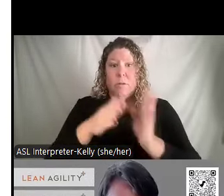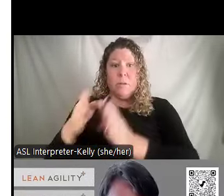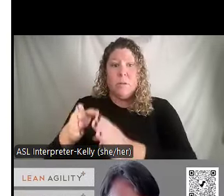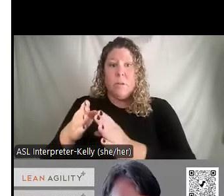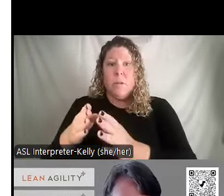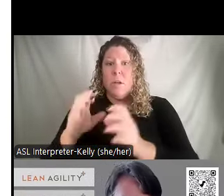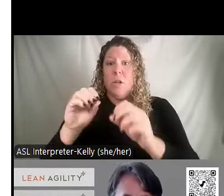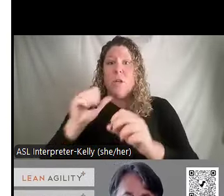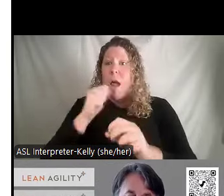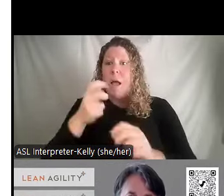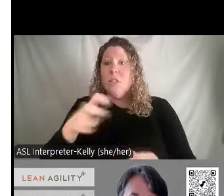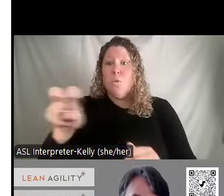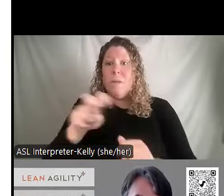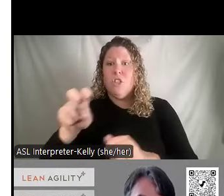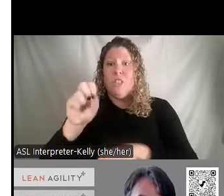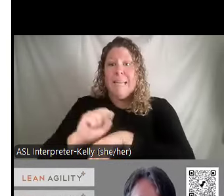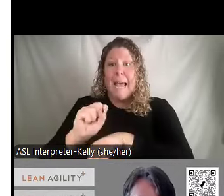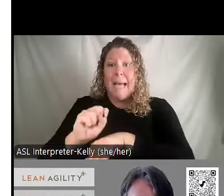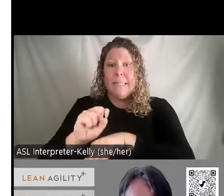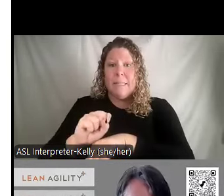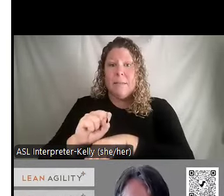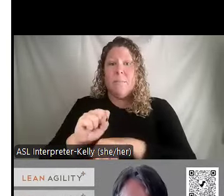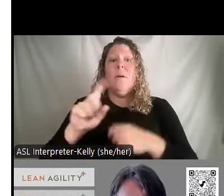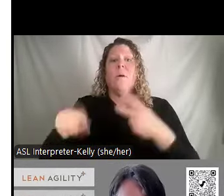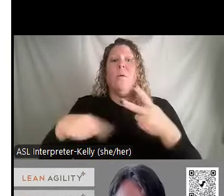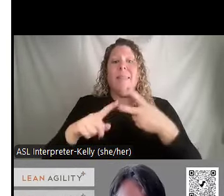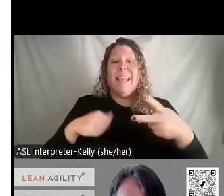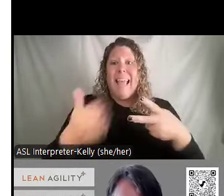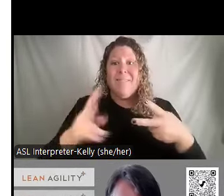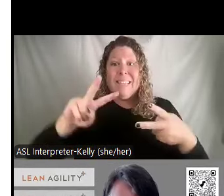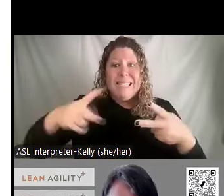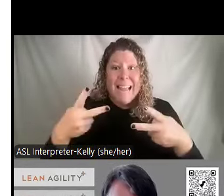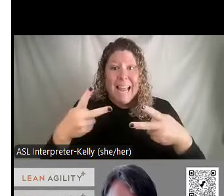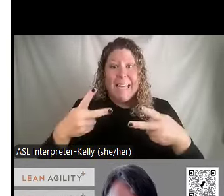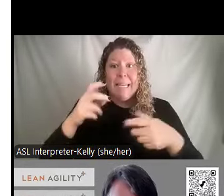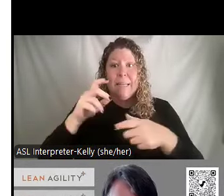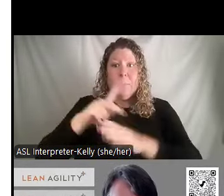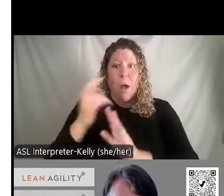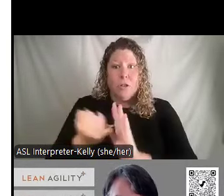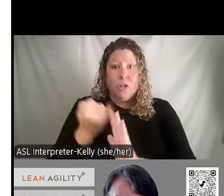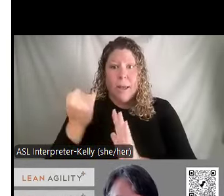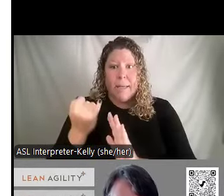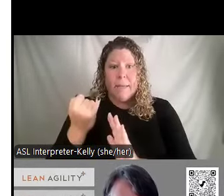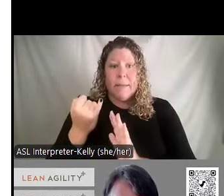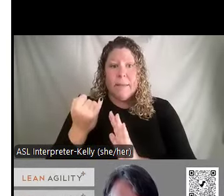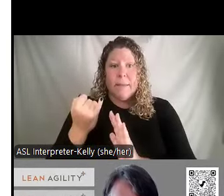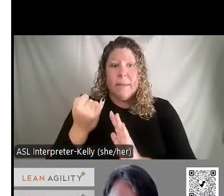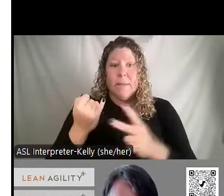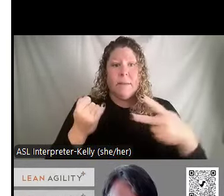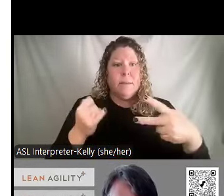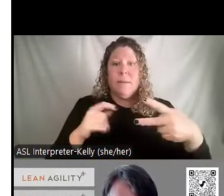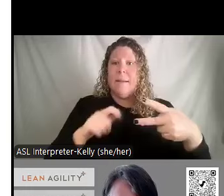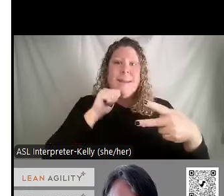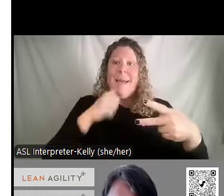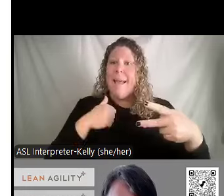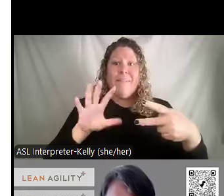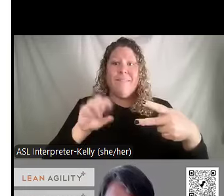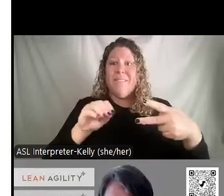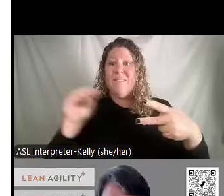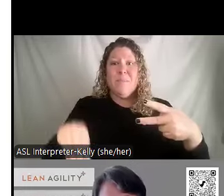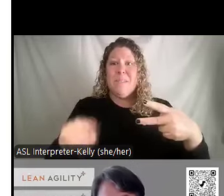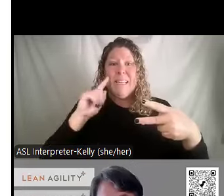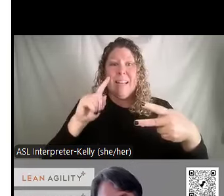switching. But as soon as he gave coders a second assignment, what he found that for the two assignments, they didn't have 50% of their capacity for each. They